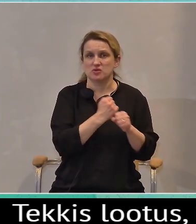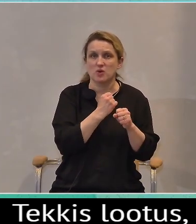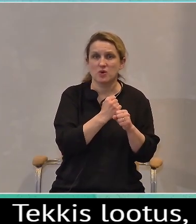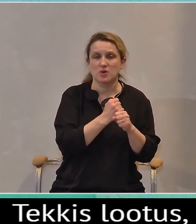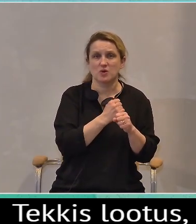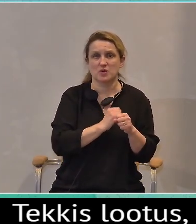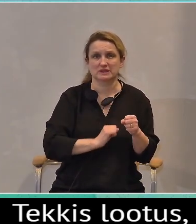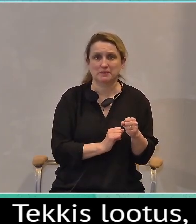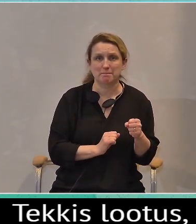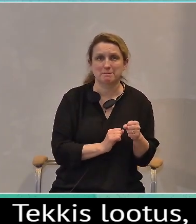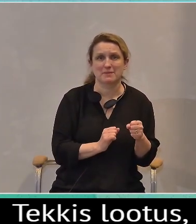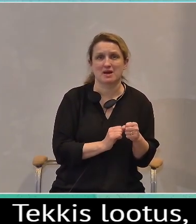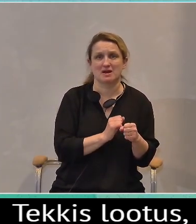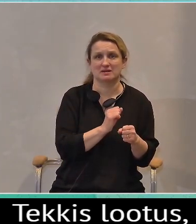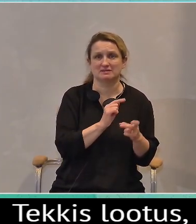another child as well.